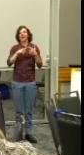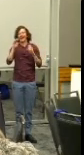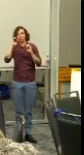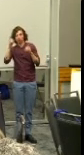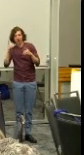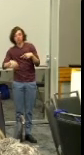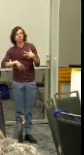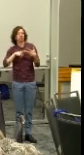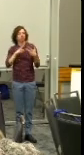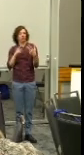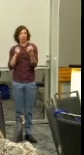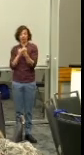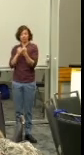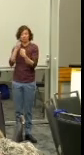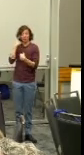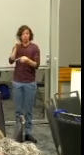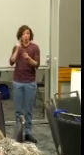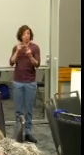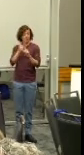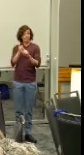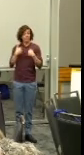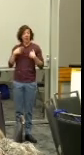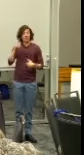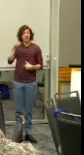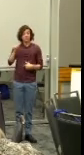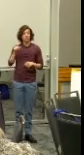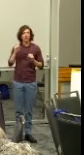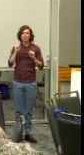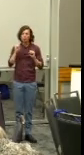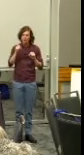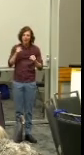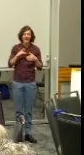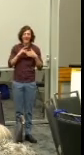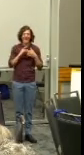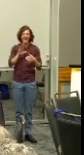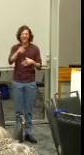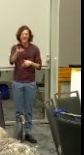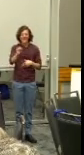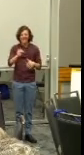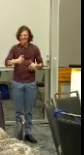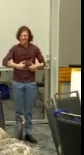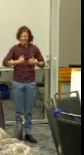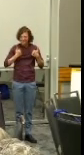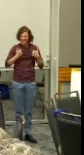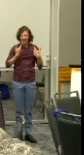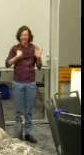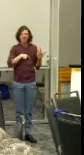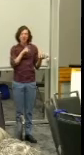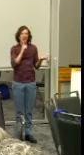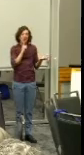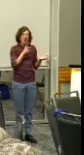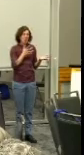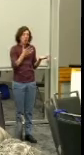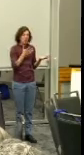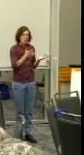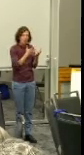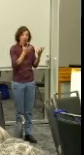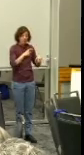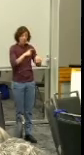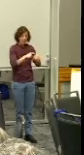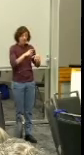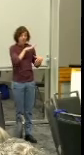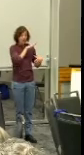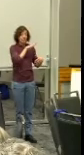disabilities to direct their own lives. And so we spent a lot of time learning about what people want, and